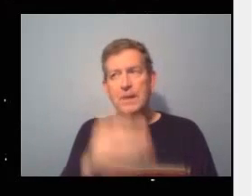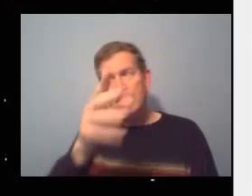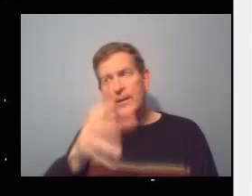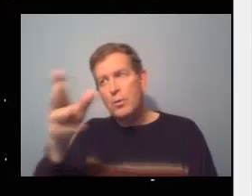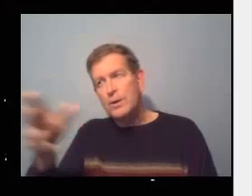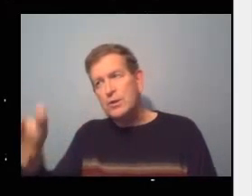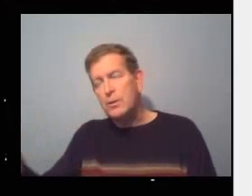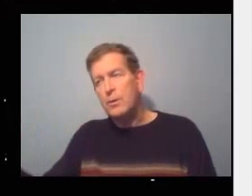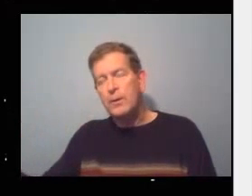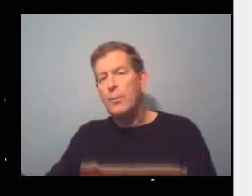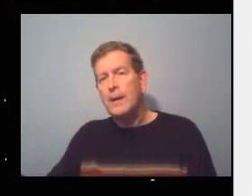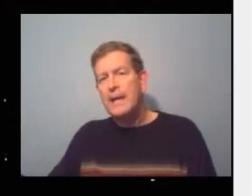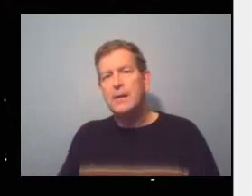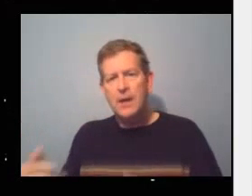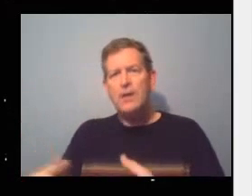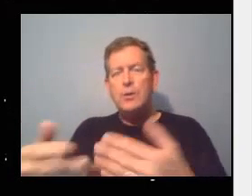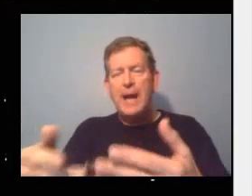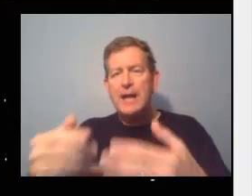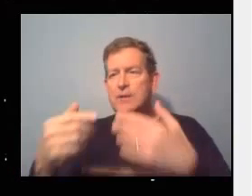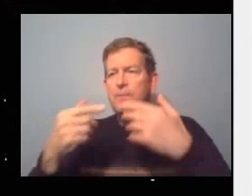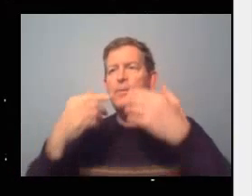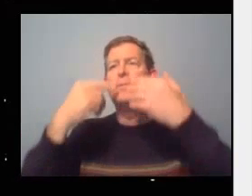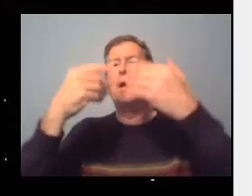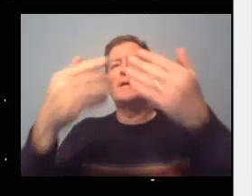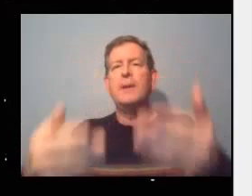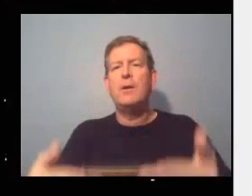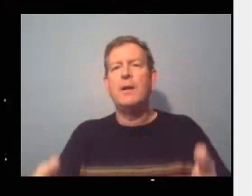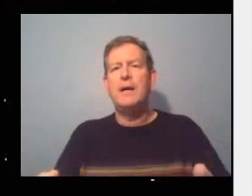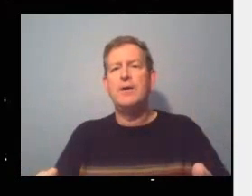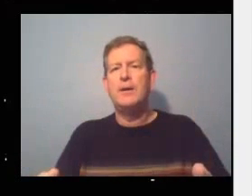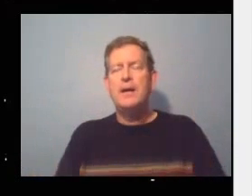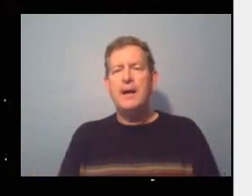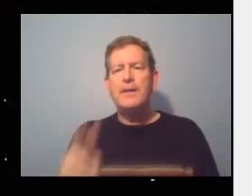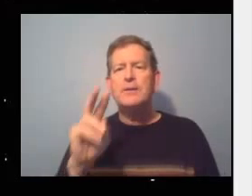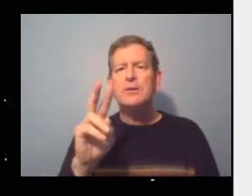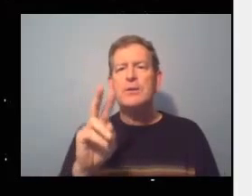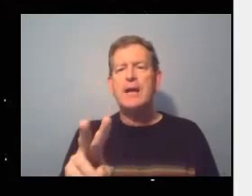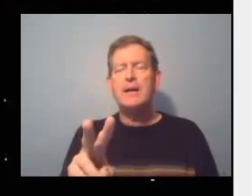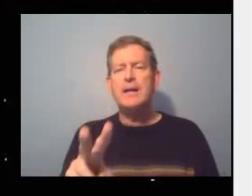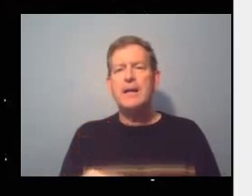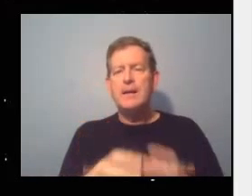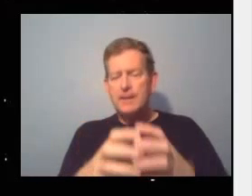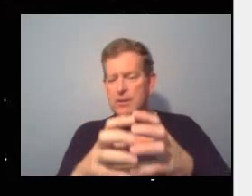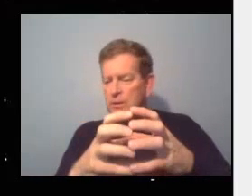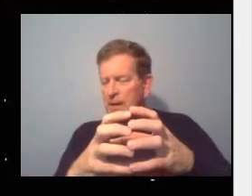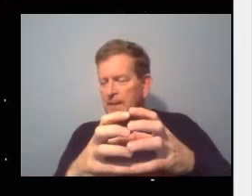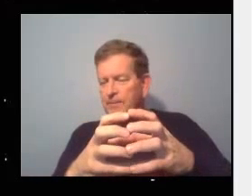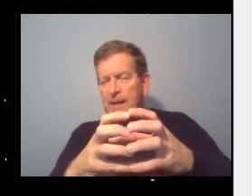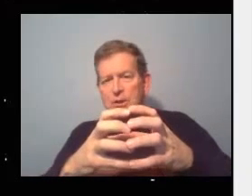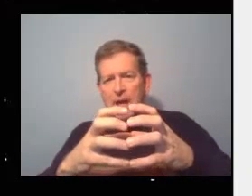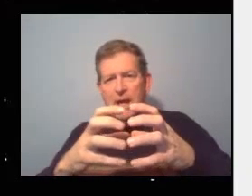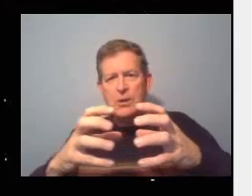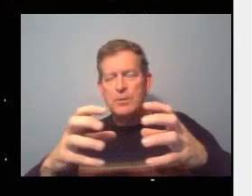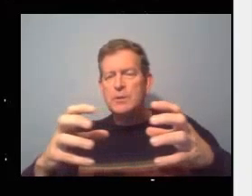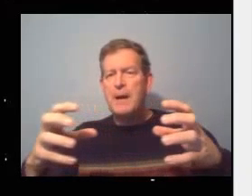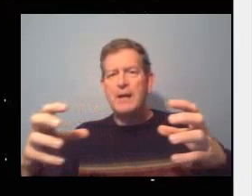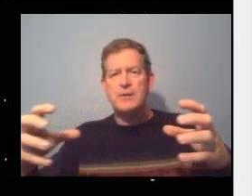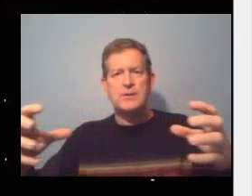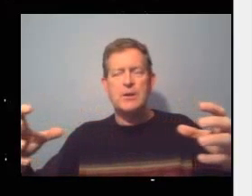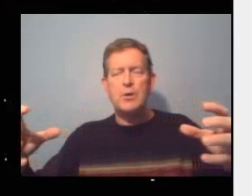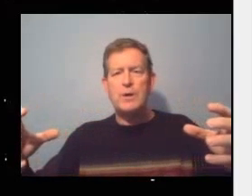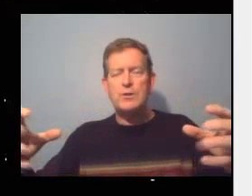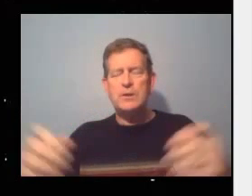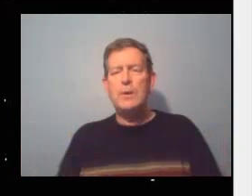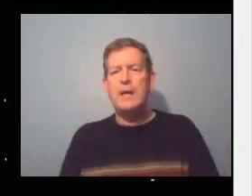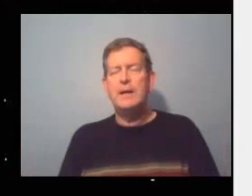ULAT. Think of other questions that are related you could ask and verbalize them out loud. And then secondly, extend your